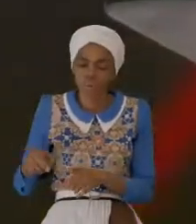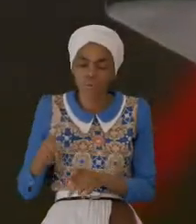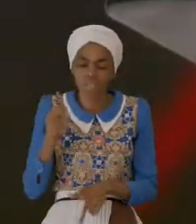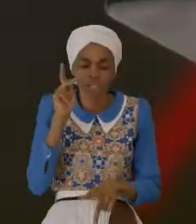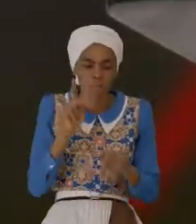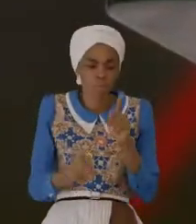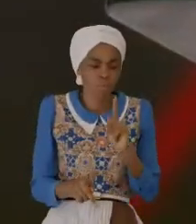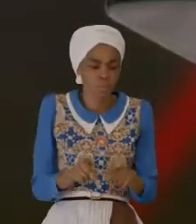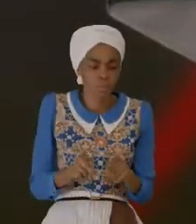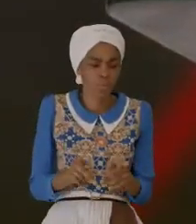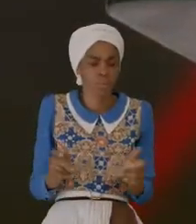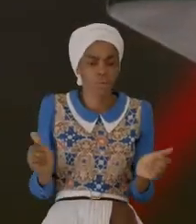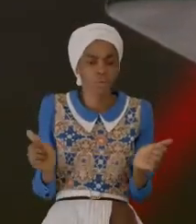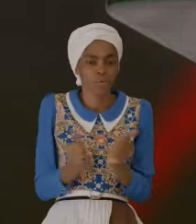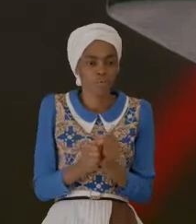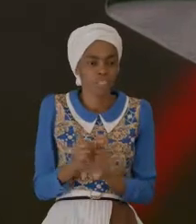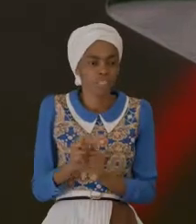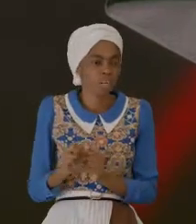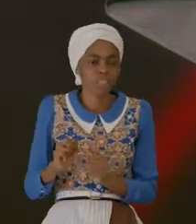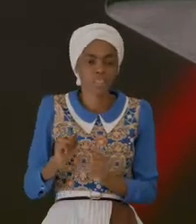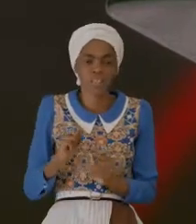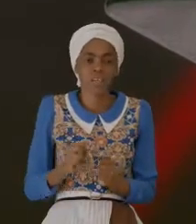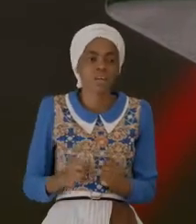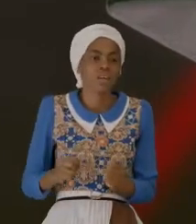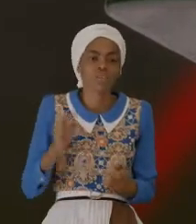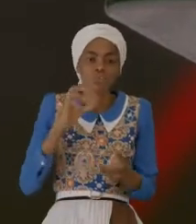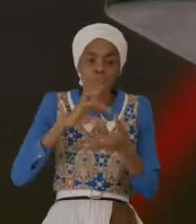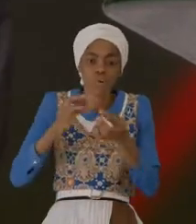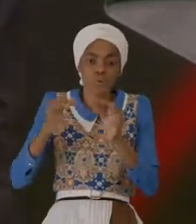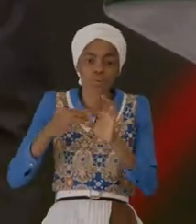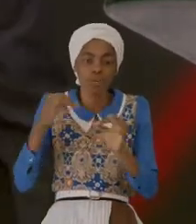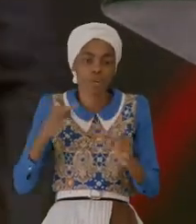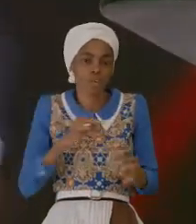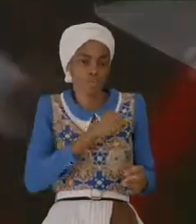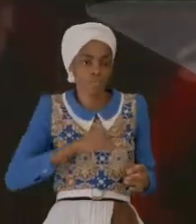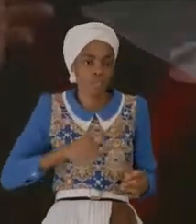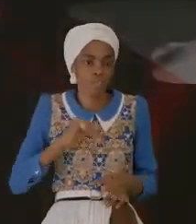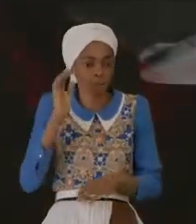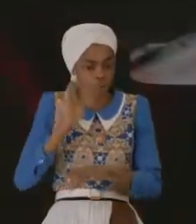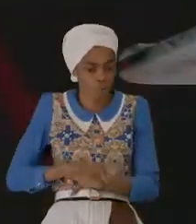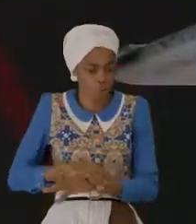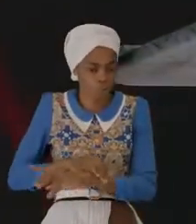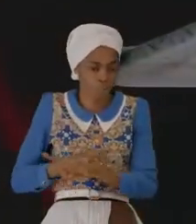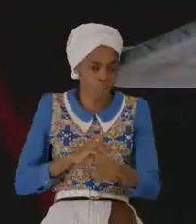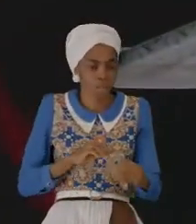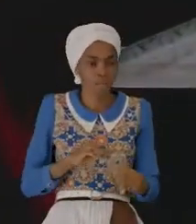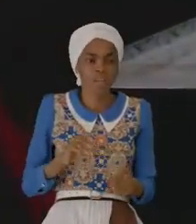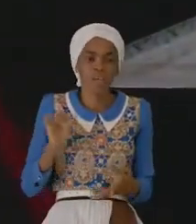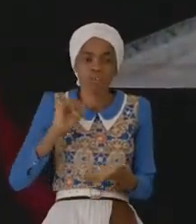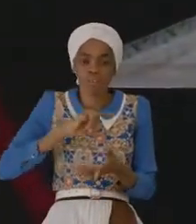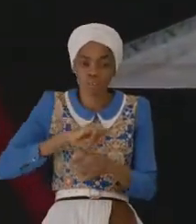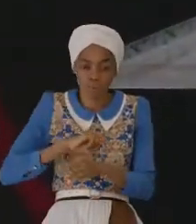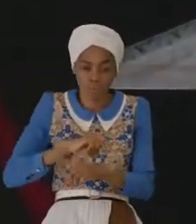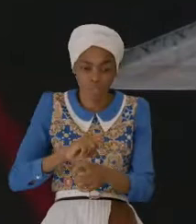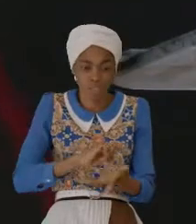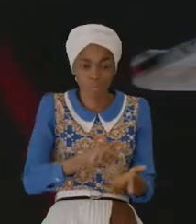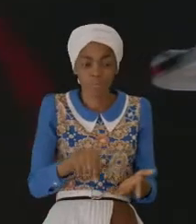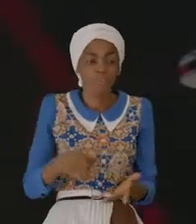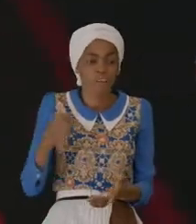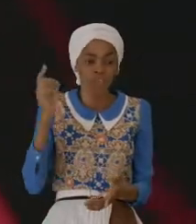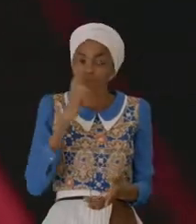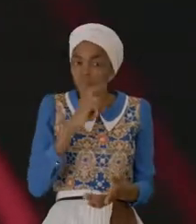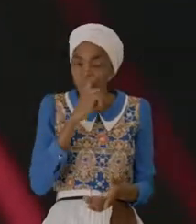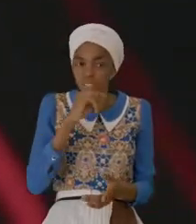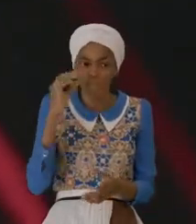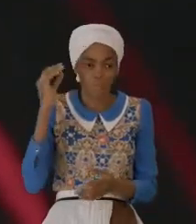were the propaganda of circumcision on them those false prophets that will want you to